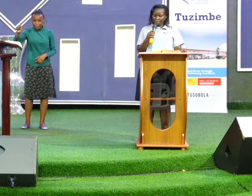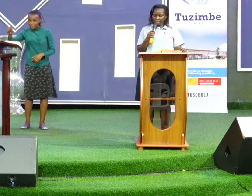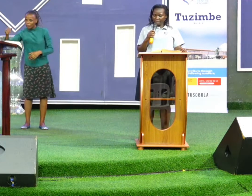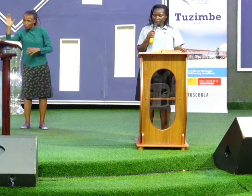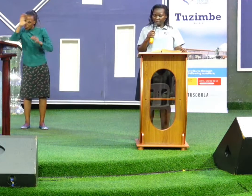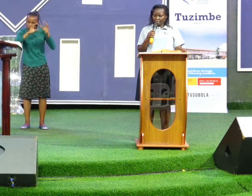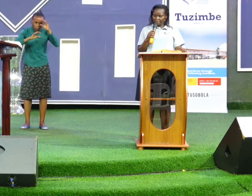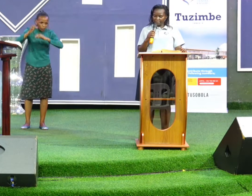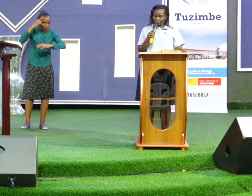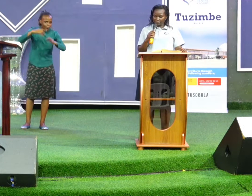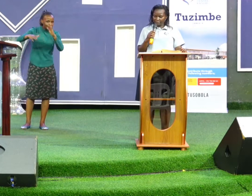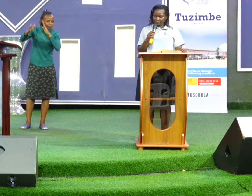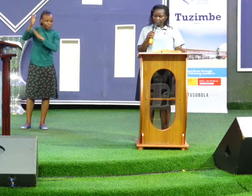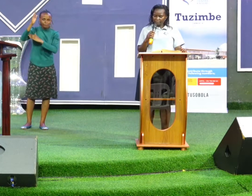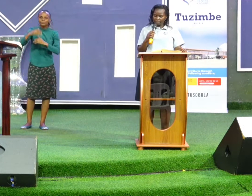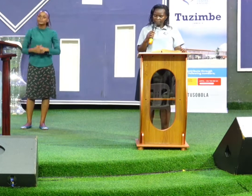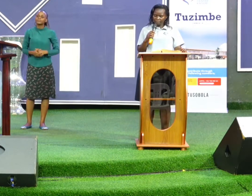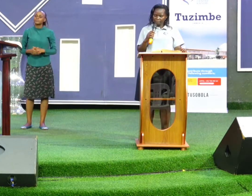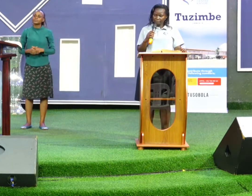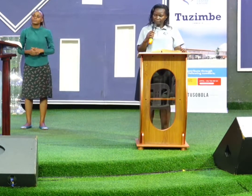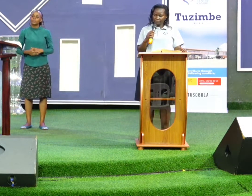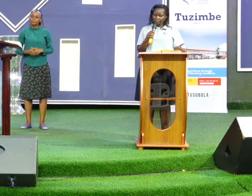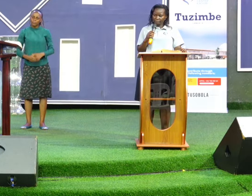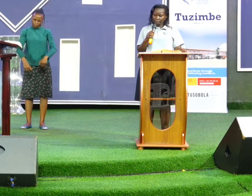fellow sojourner seeking the Lord.